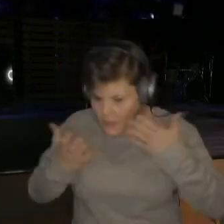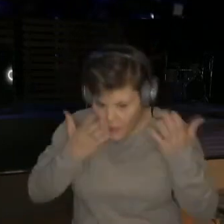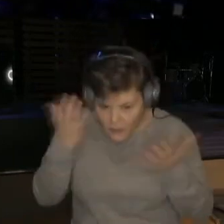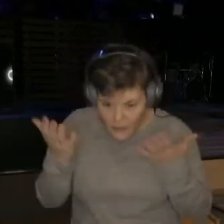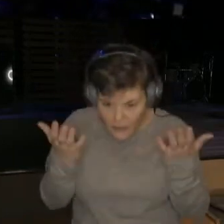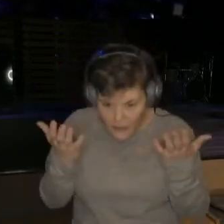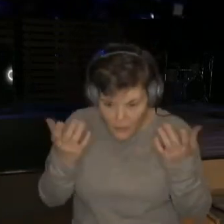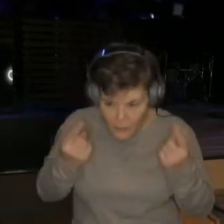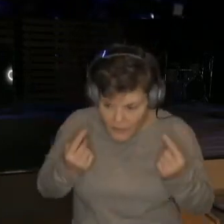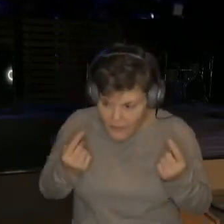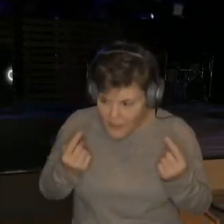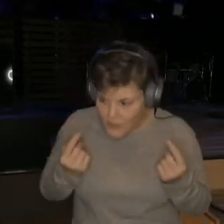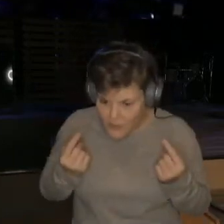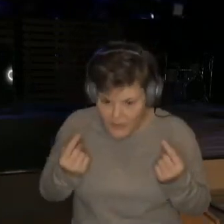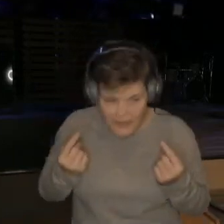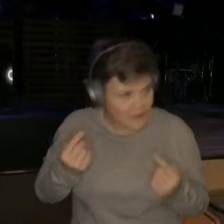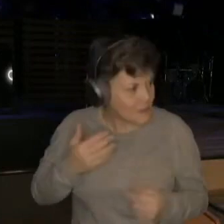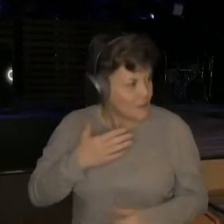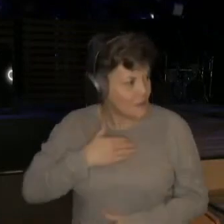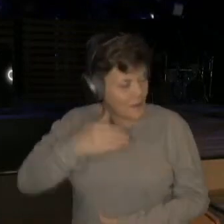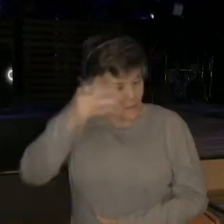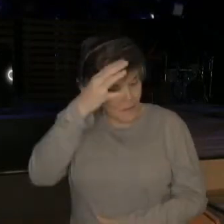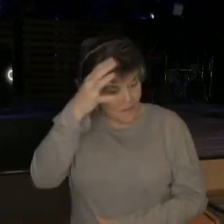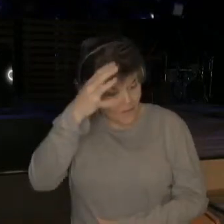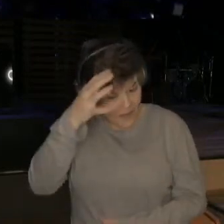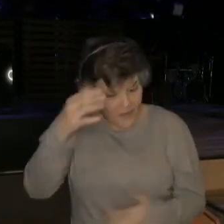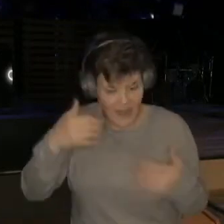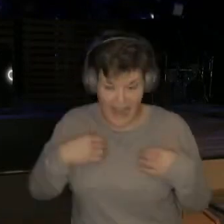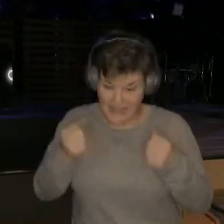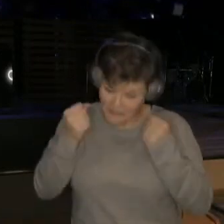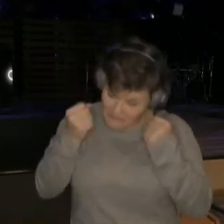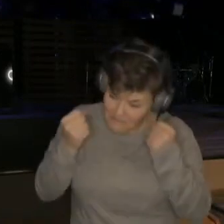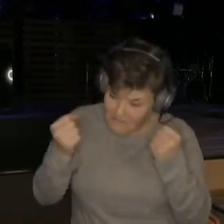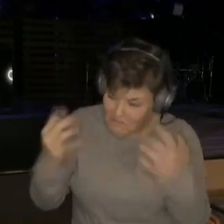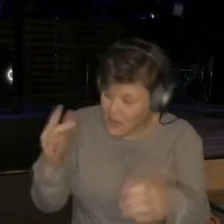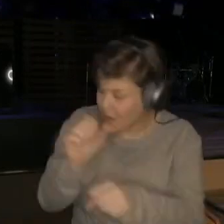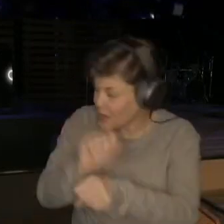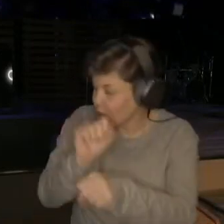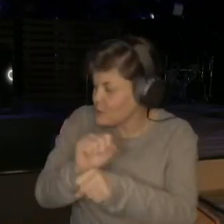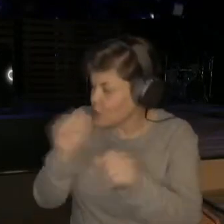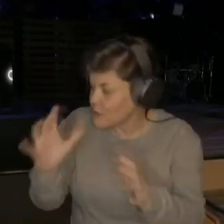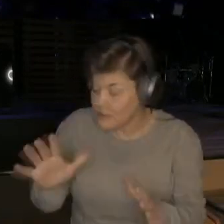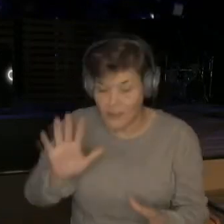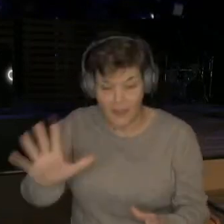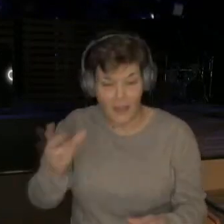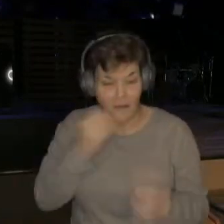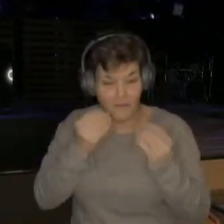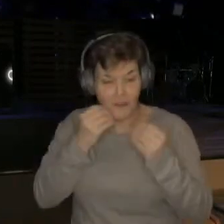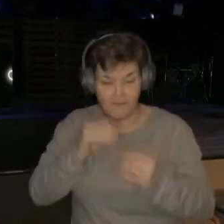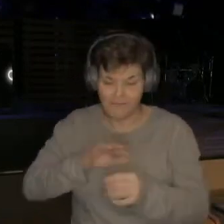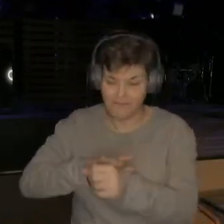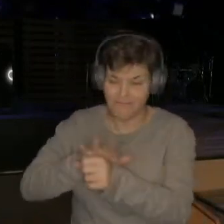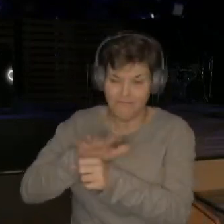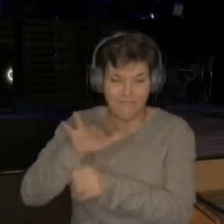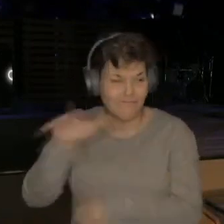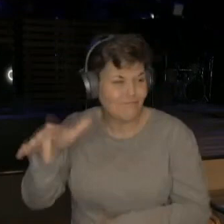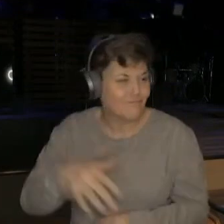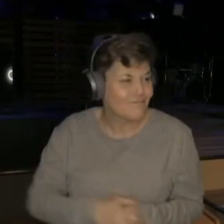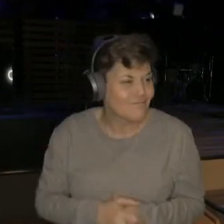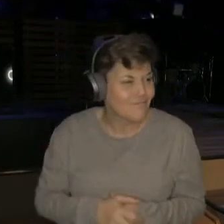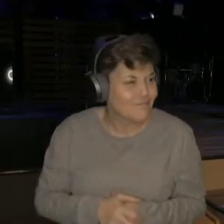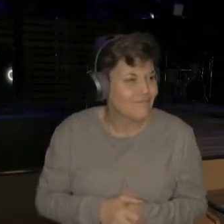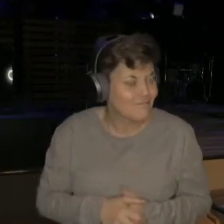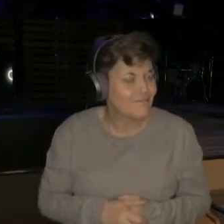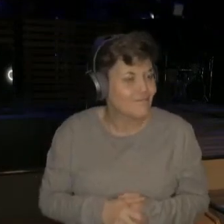many workers at my father's house who have all the food that they want, with plenty to